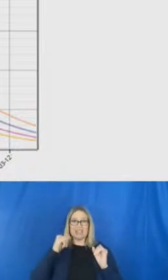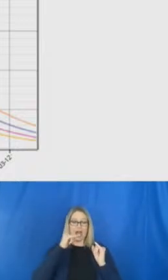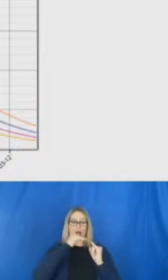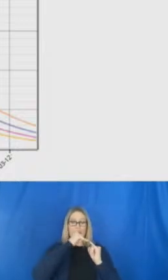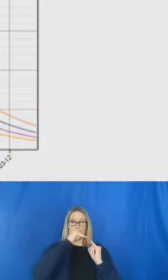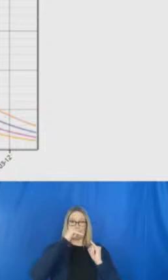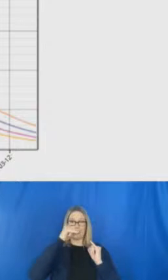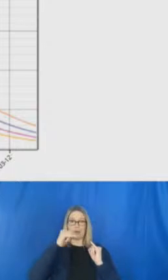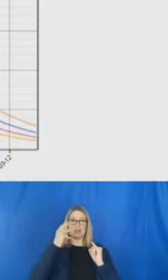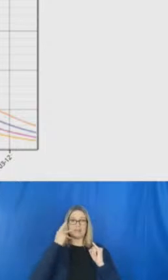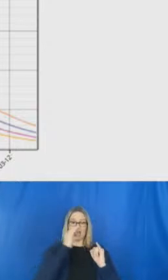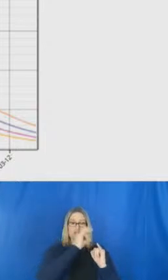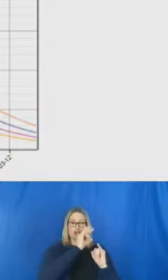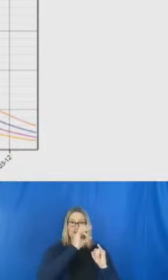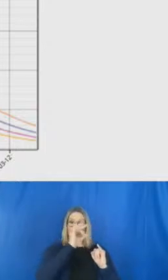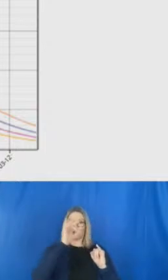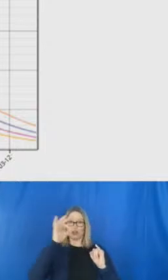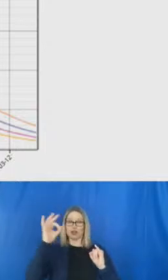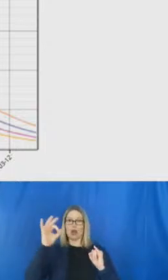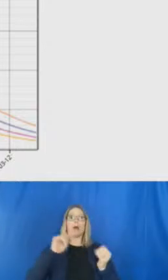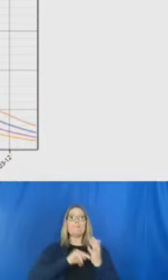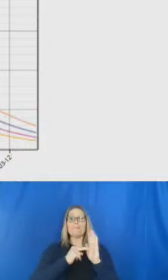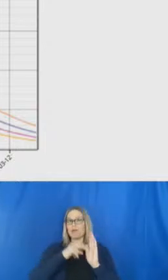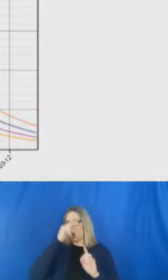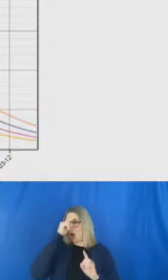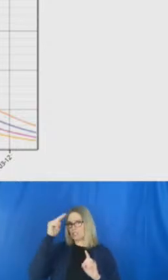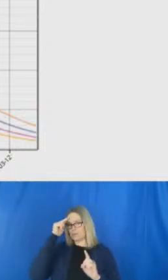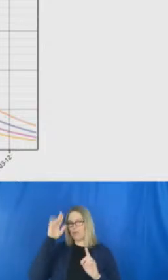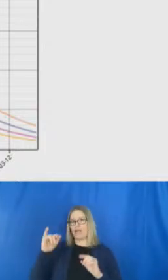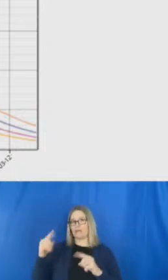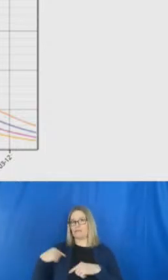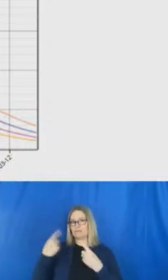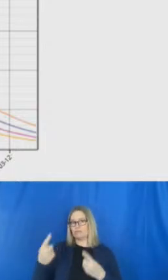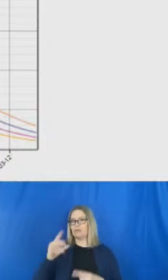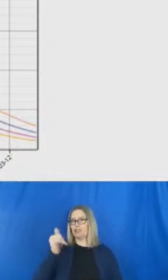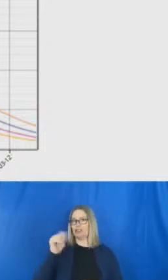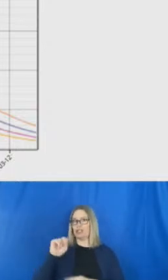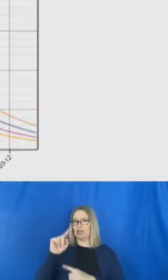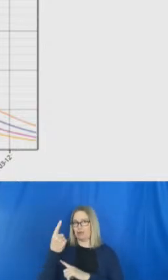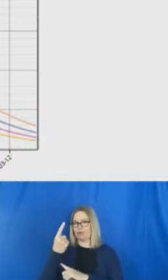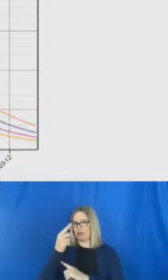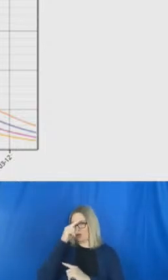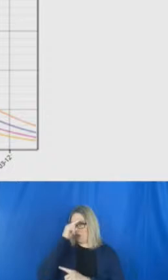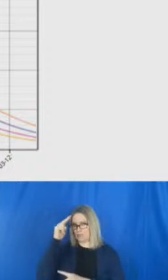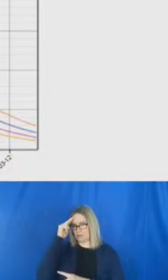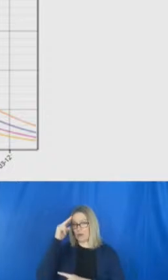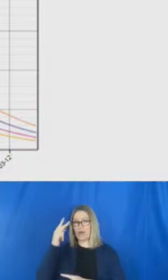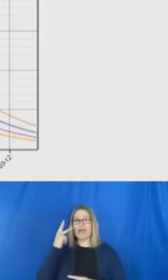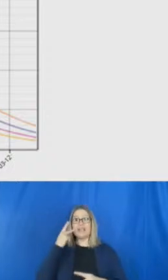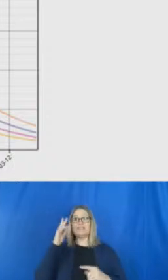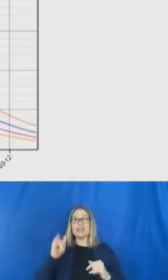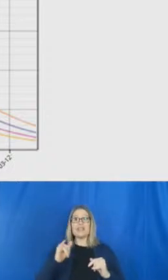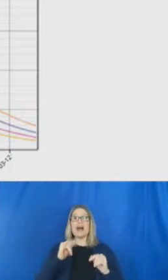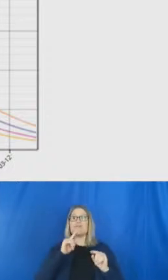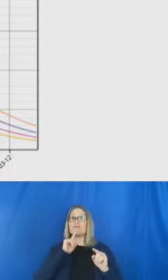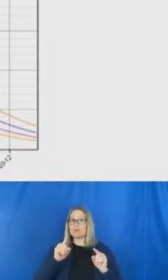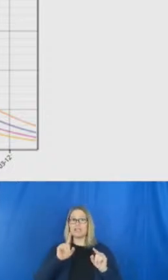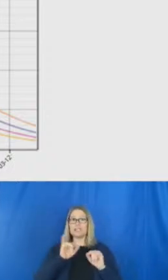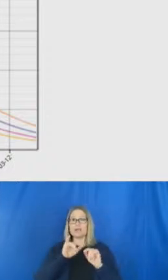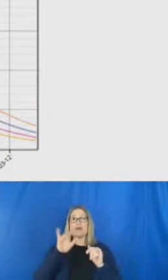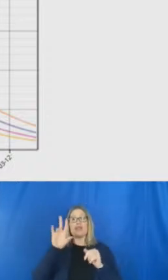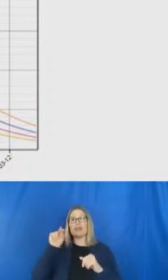of hospitalizations since January 1st. And you can see that line is tracking very, very close to that 30% reduction in